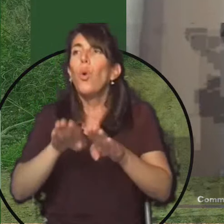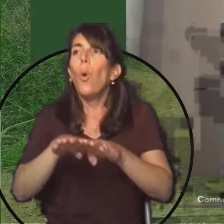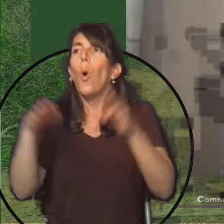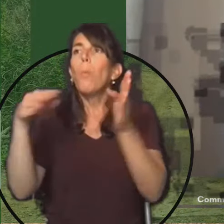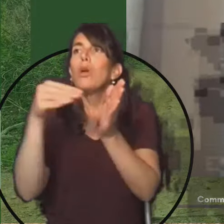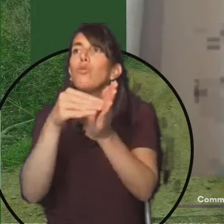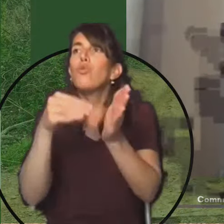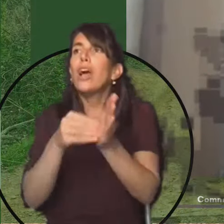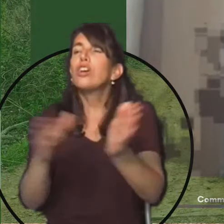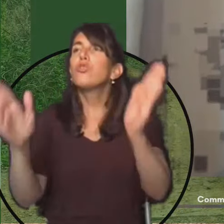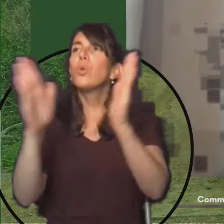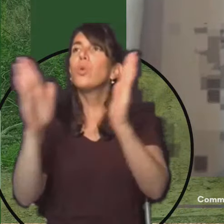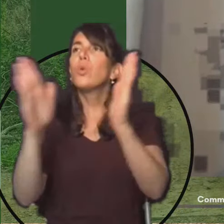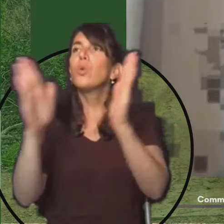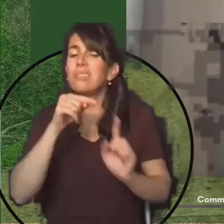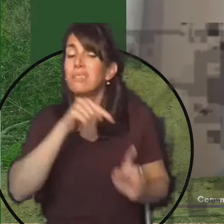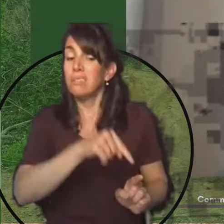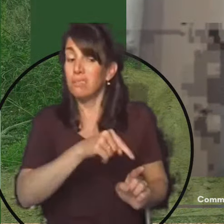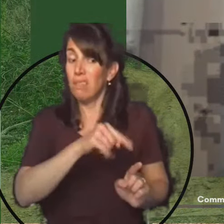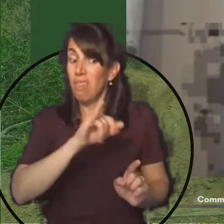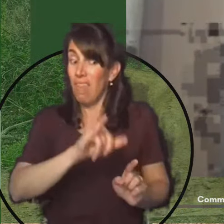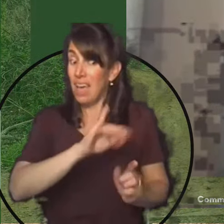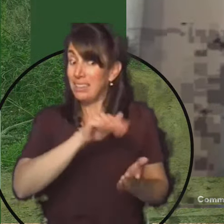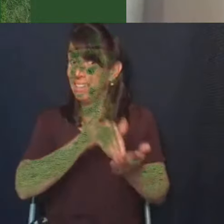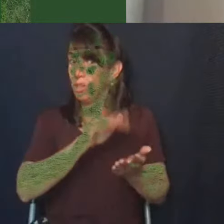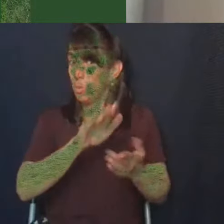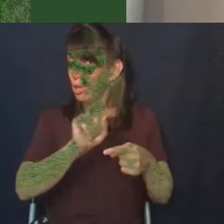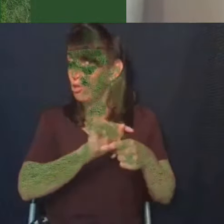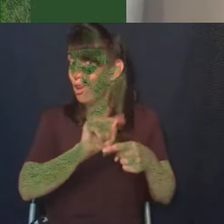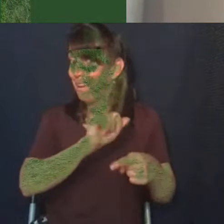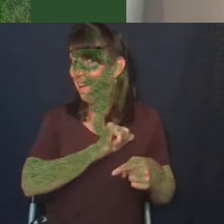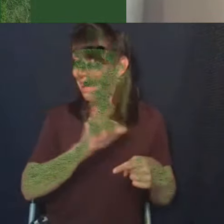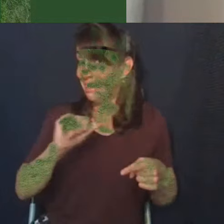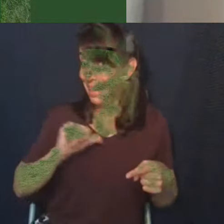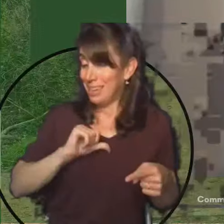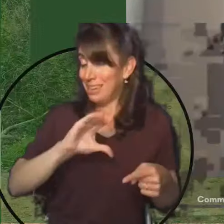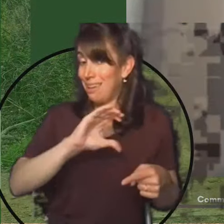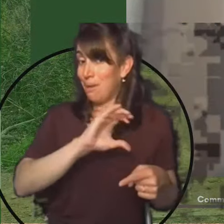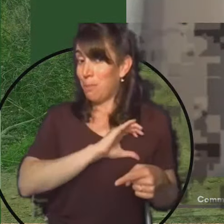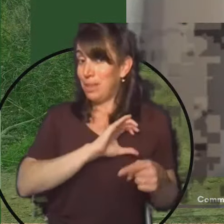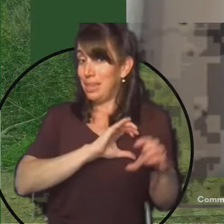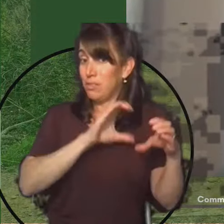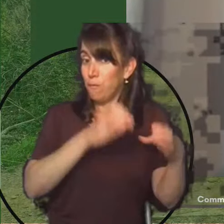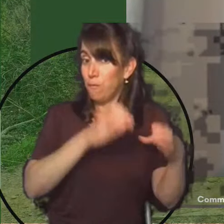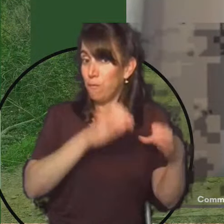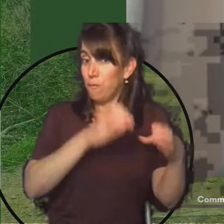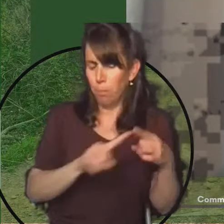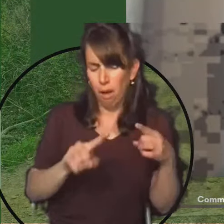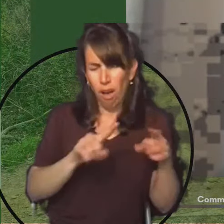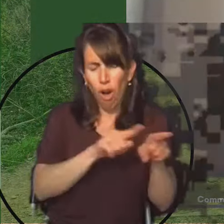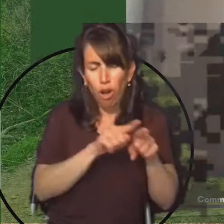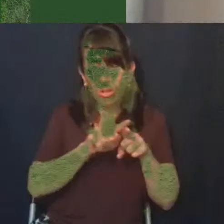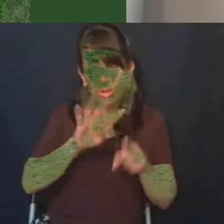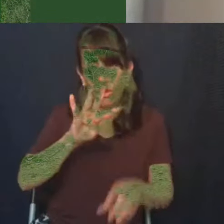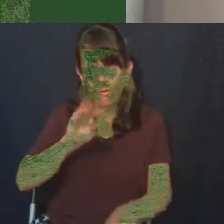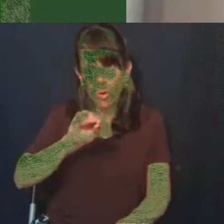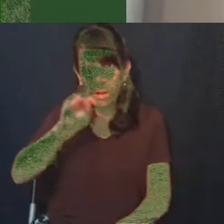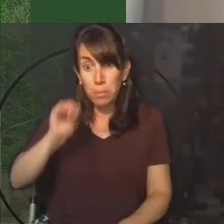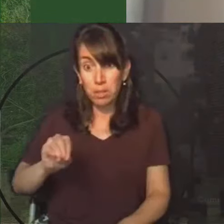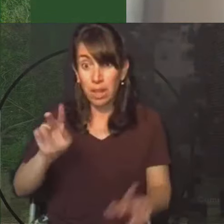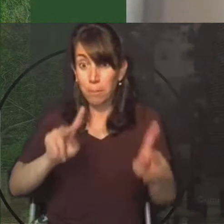be training the Atlanta police force there, but that 40% of those scheduled to be trained would be